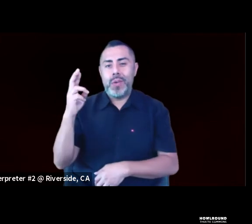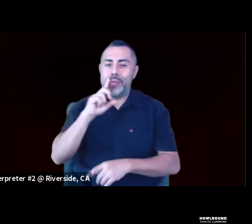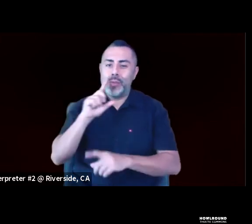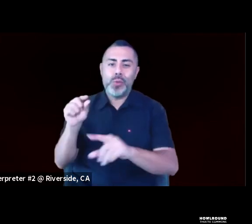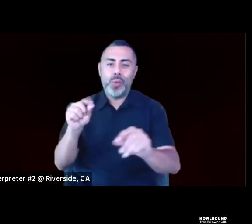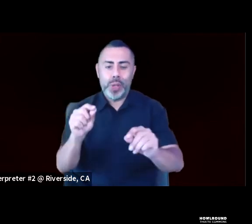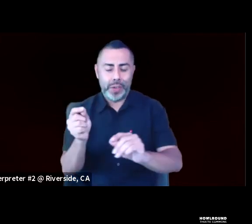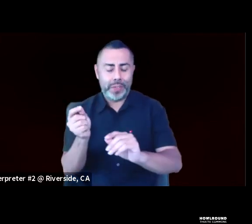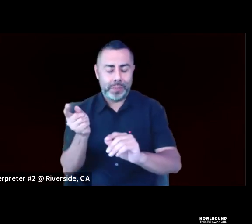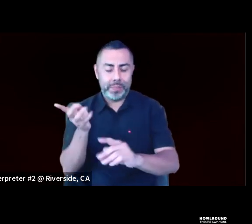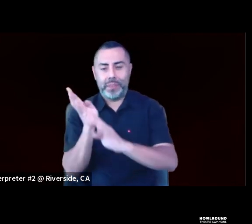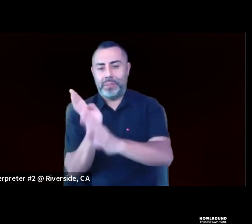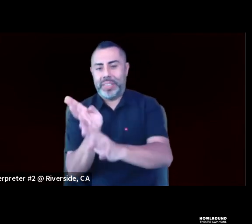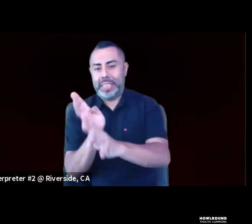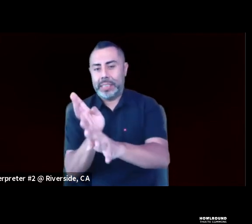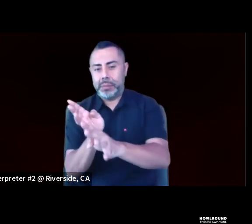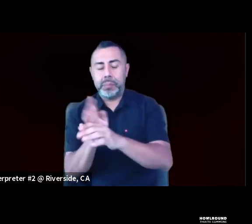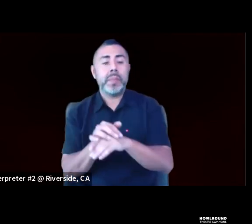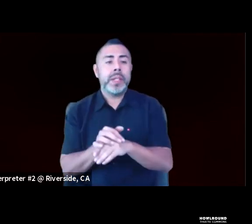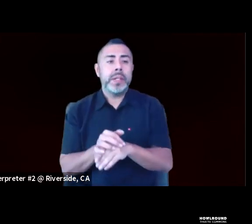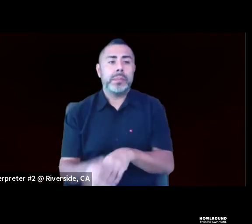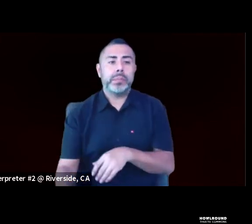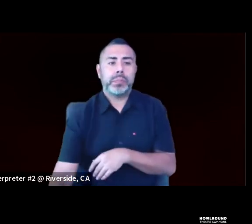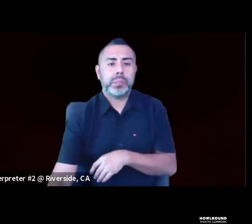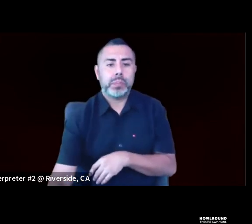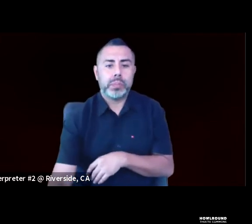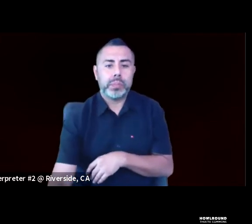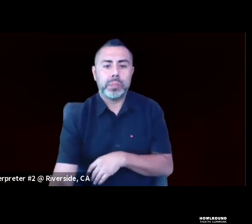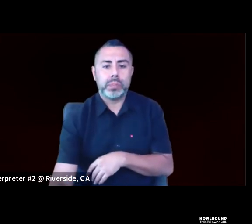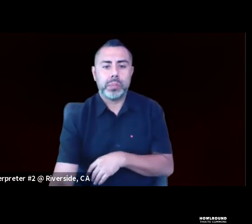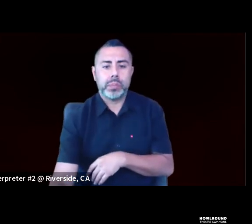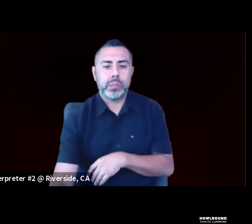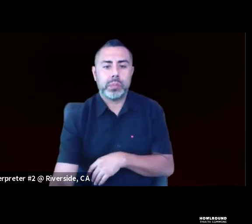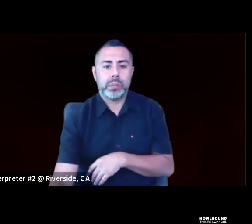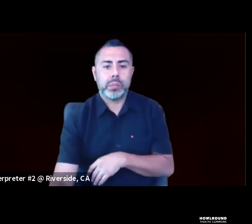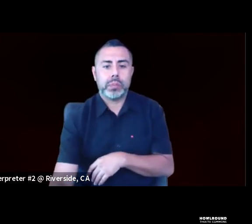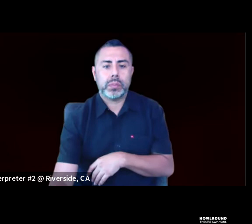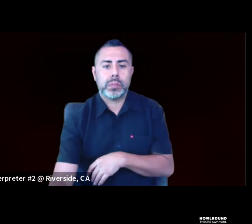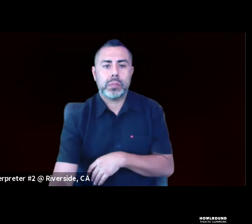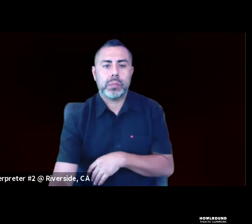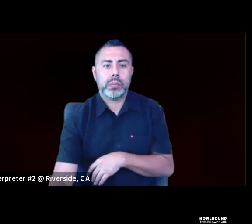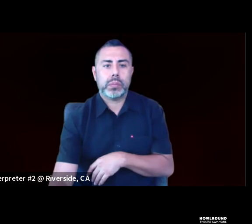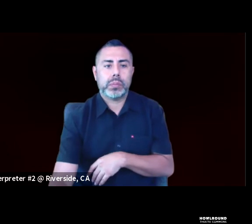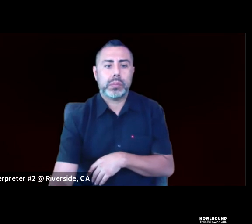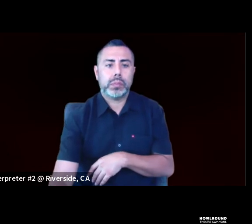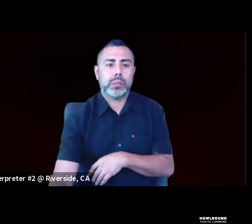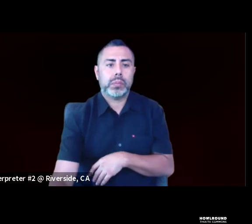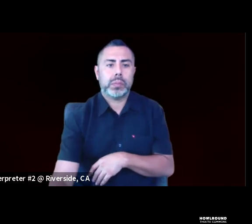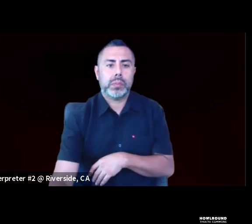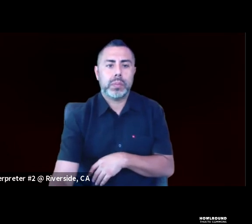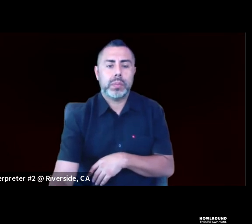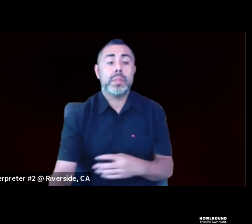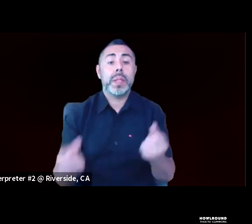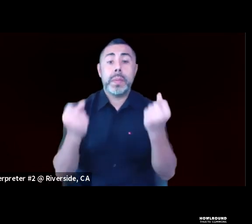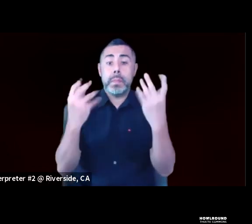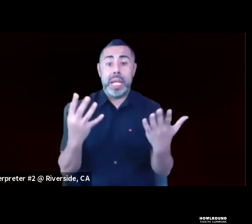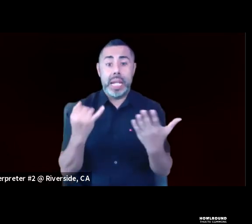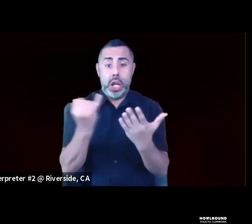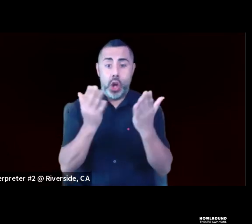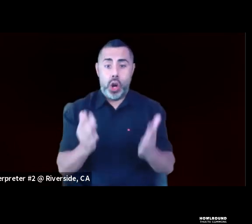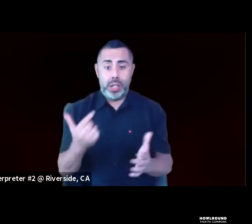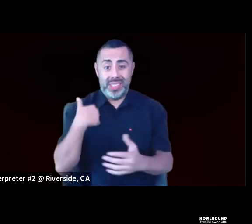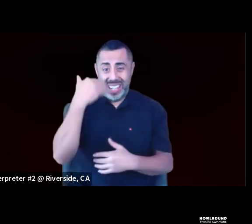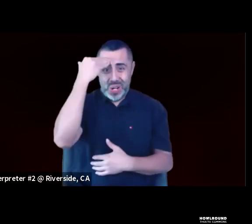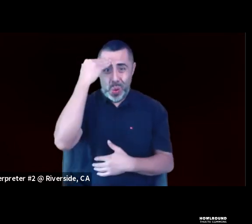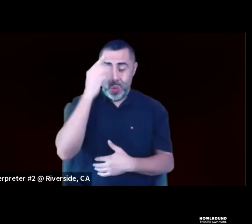Many artists I know have no family wealth and have to figure out how to enter into